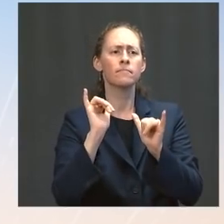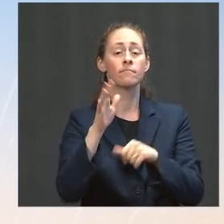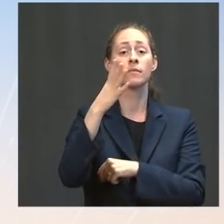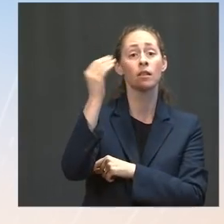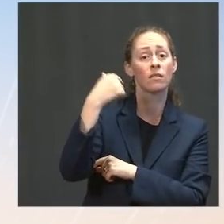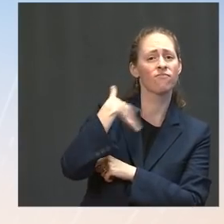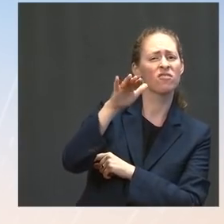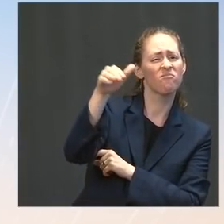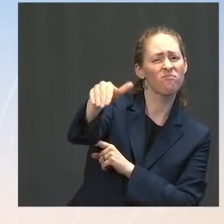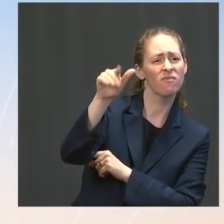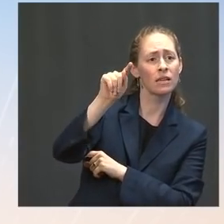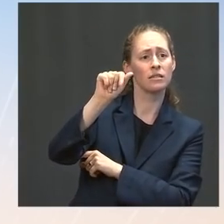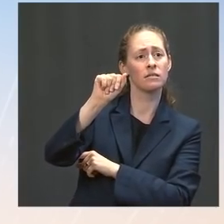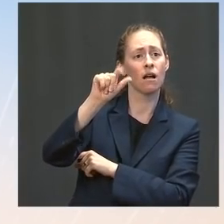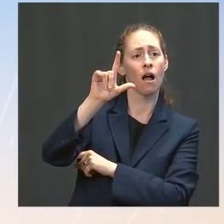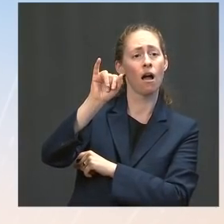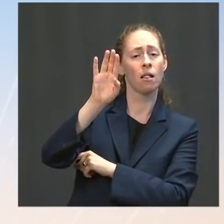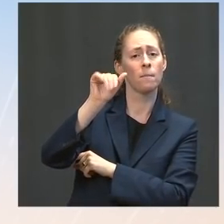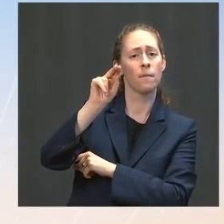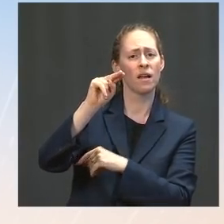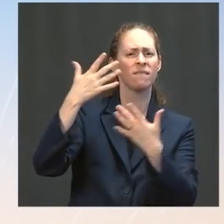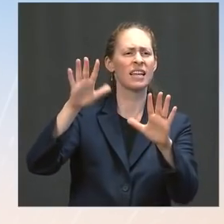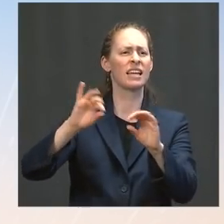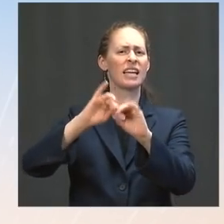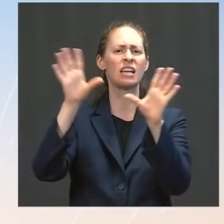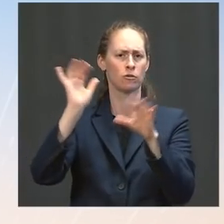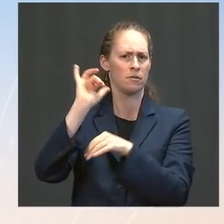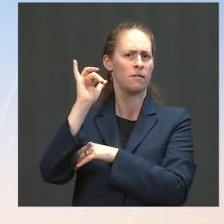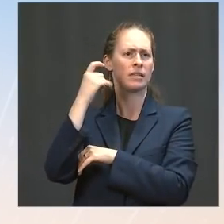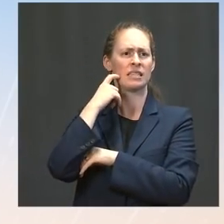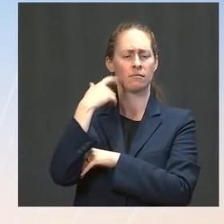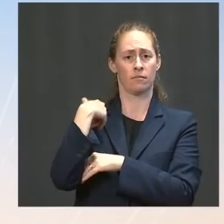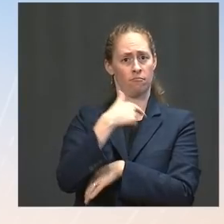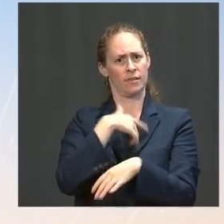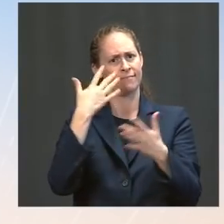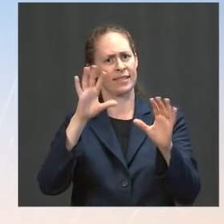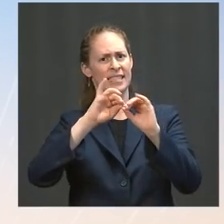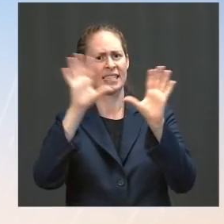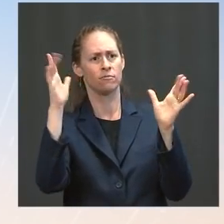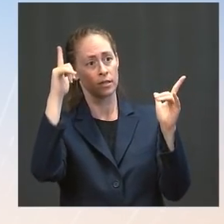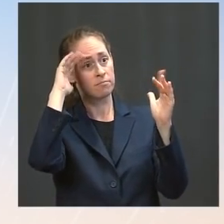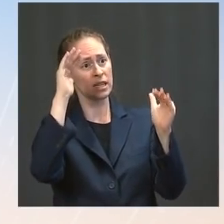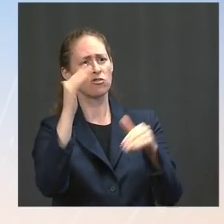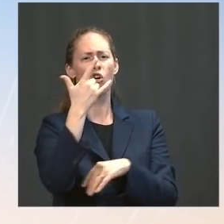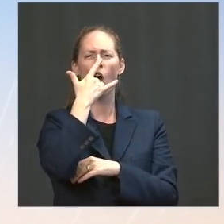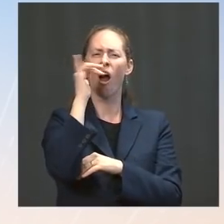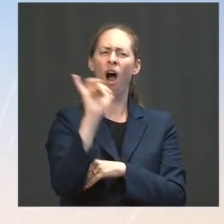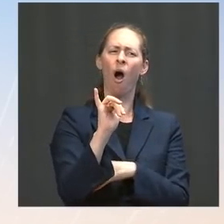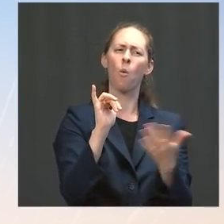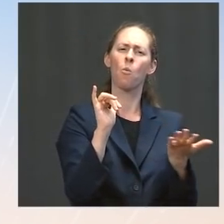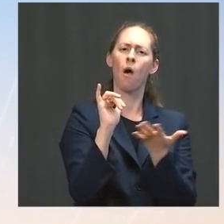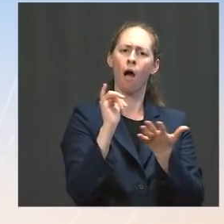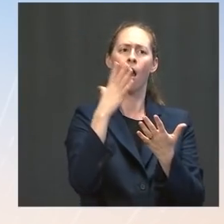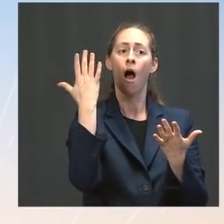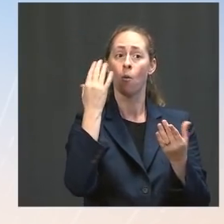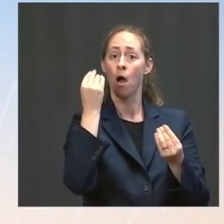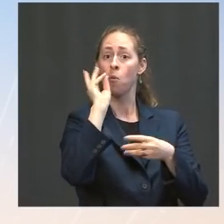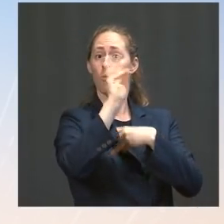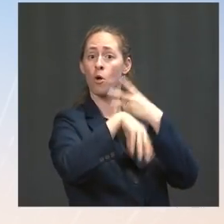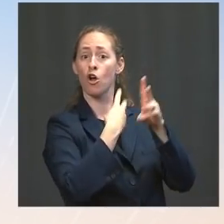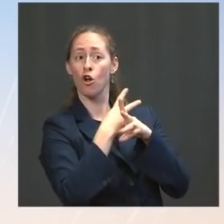care deeply about whether they're going to have jobs, whether they're going to have child care, whether we are going to be able